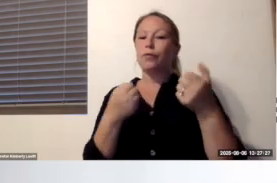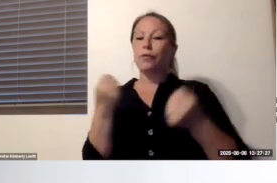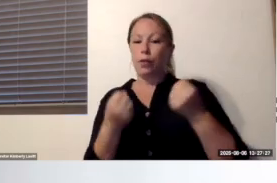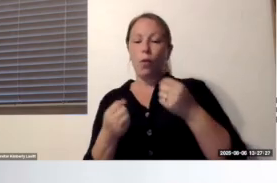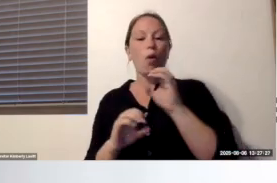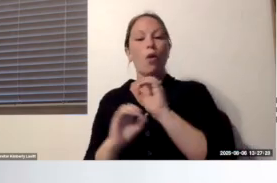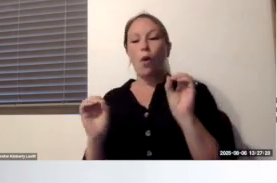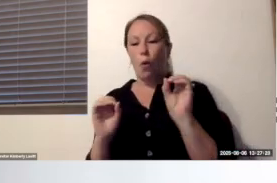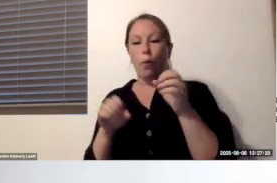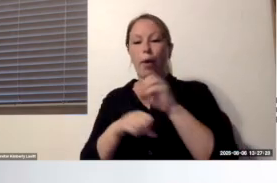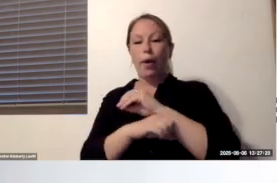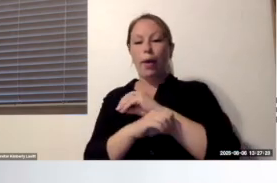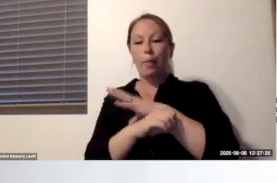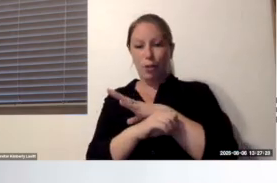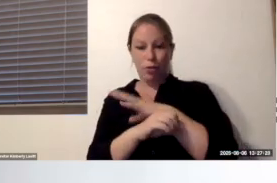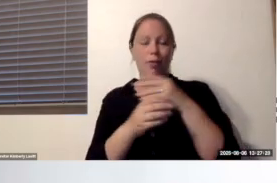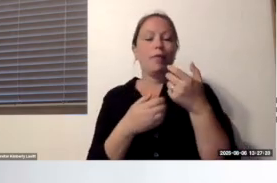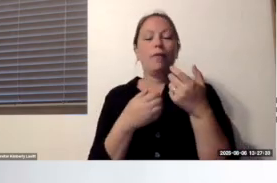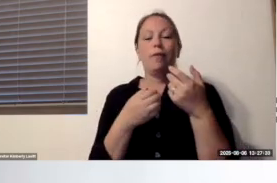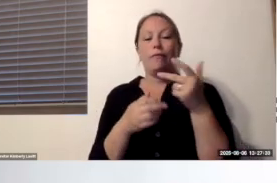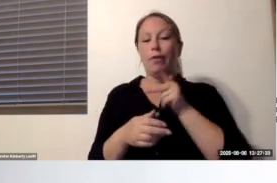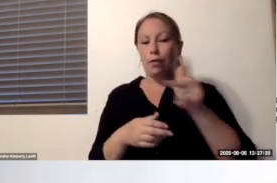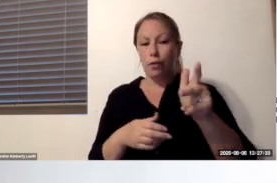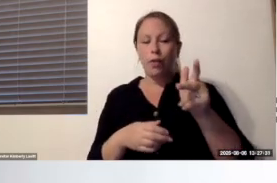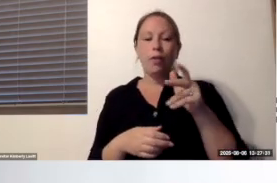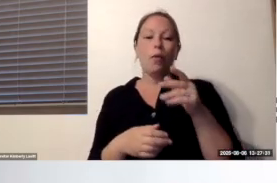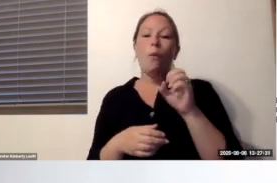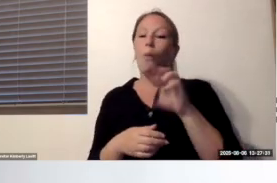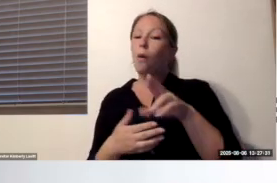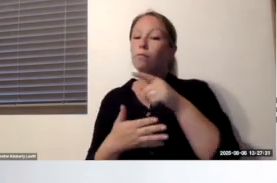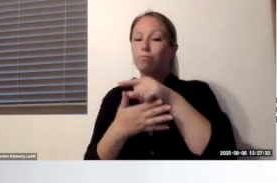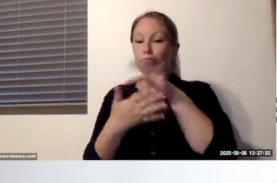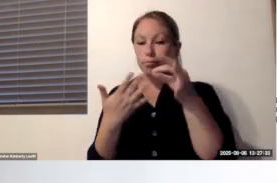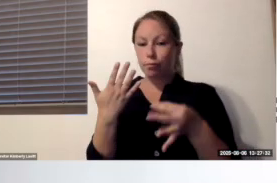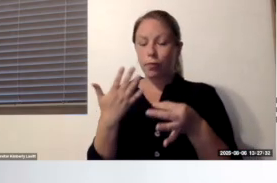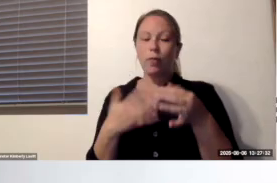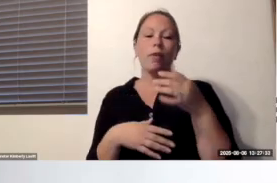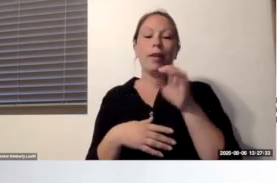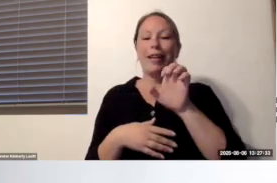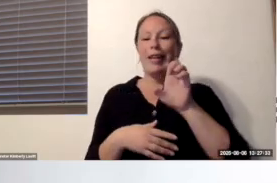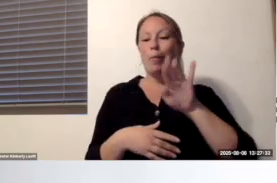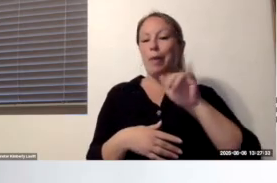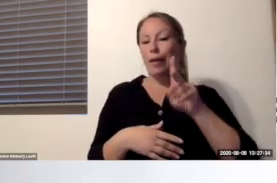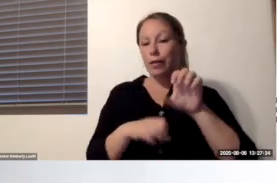zero-emission vehicle. Alternative mobility options such as e-bikes or transit passes are also available.